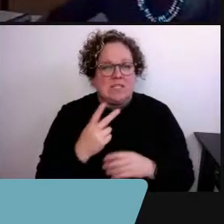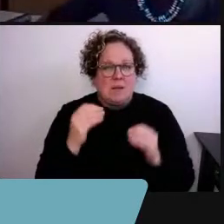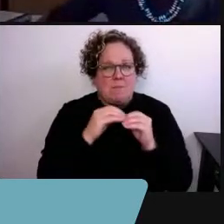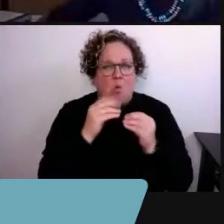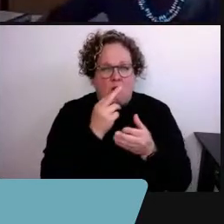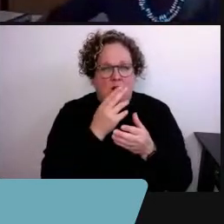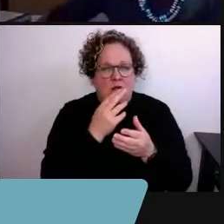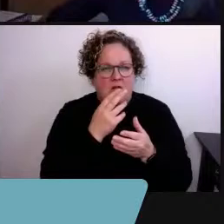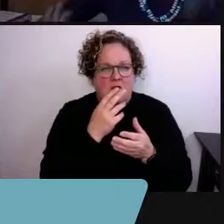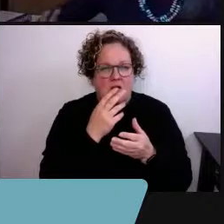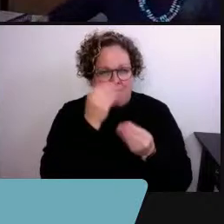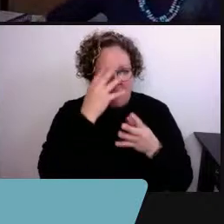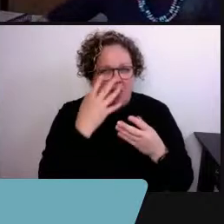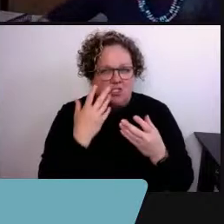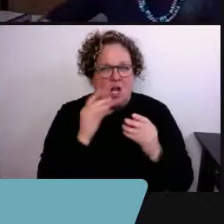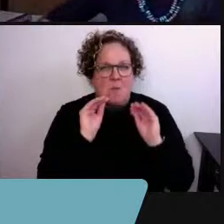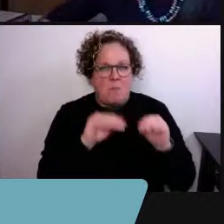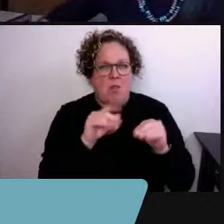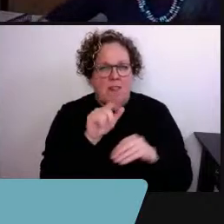and drop some links in the chat.